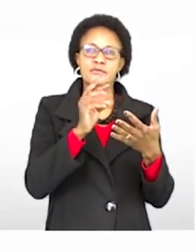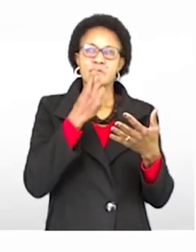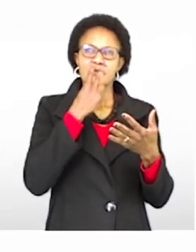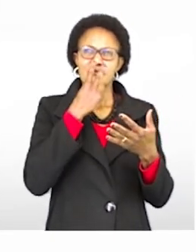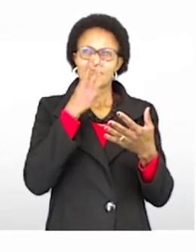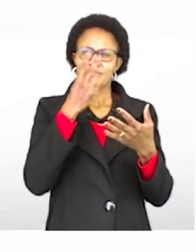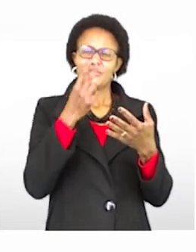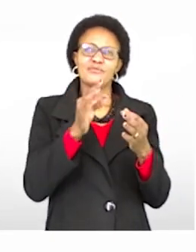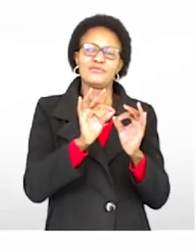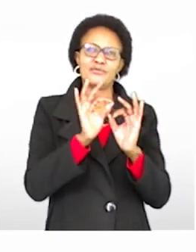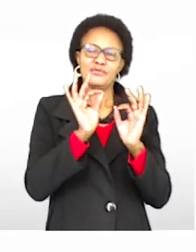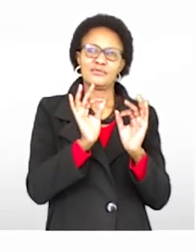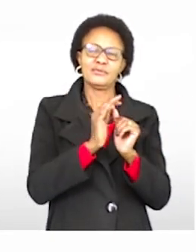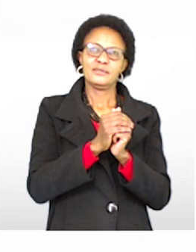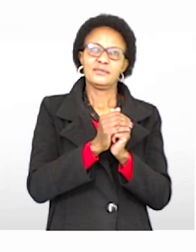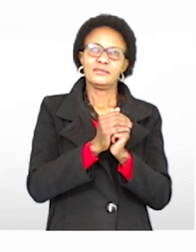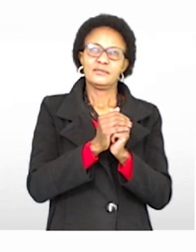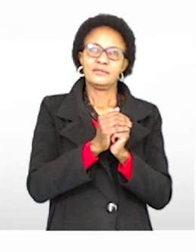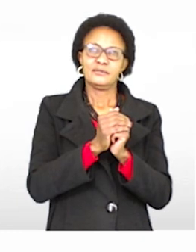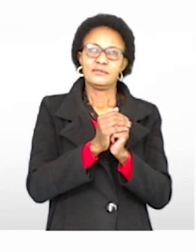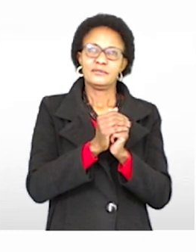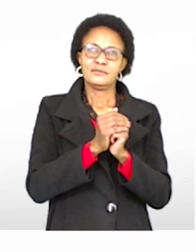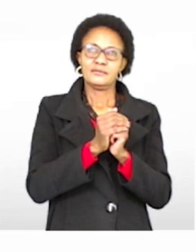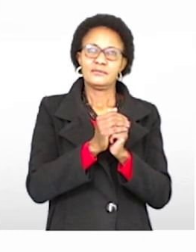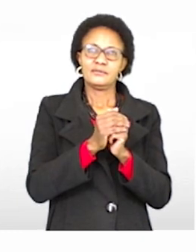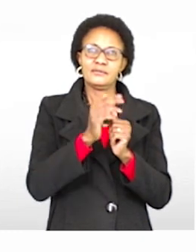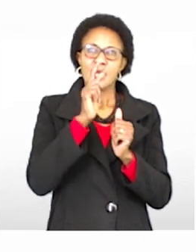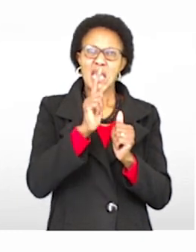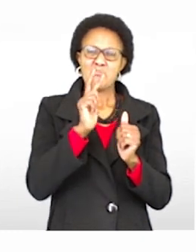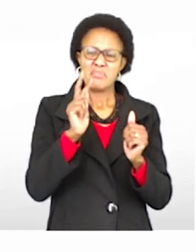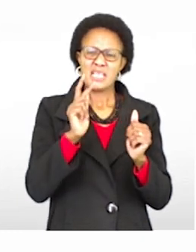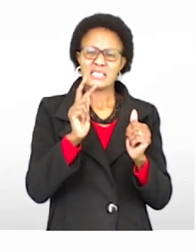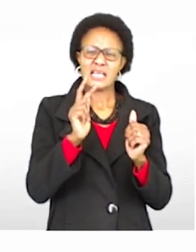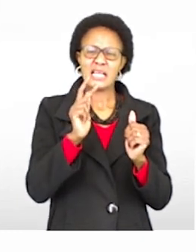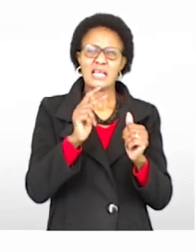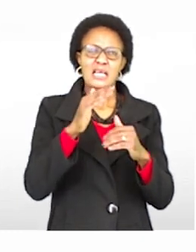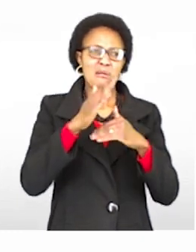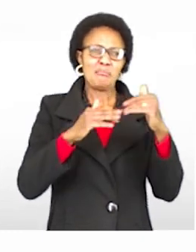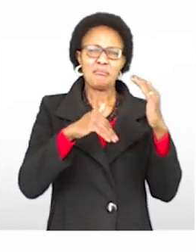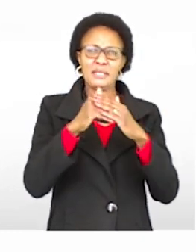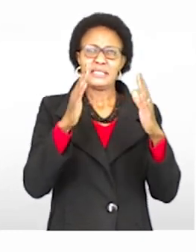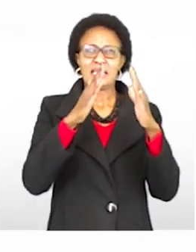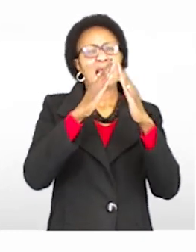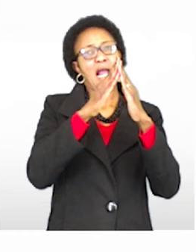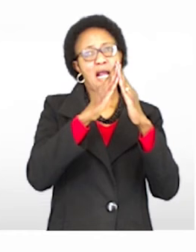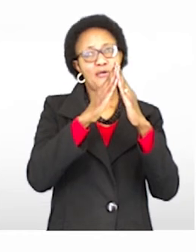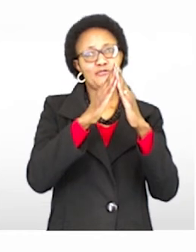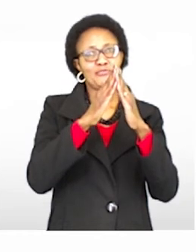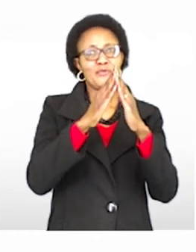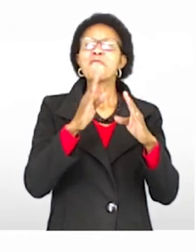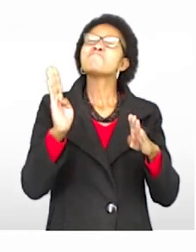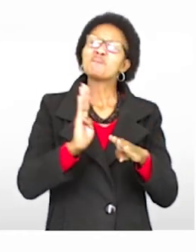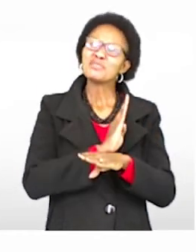like he's a builder, a type of person who helps make buildings. It looks like he's very